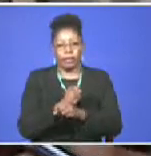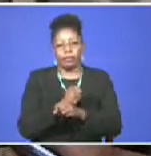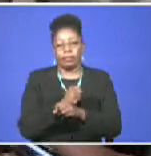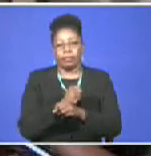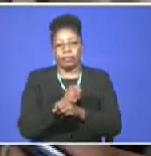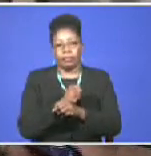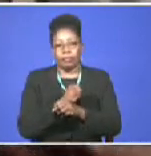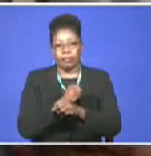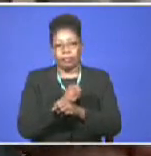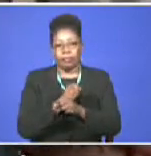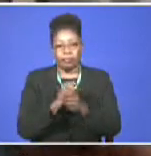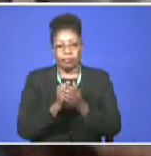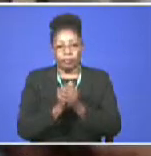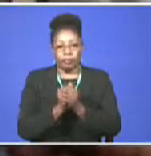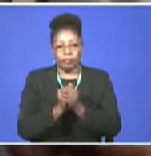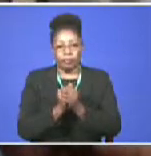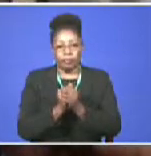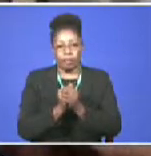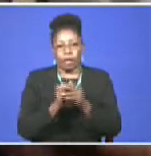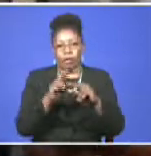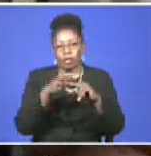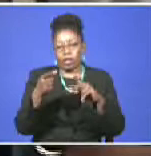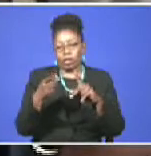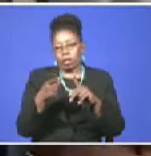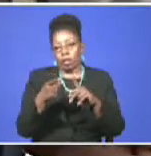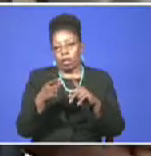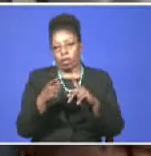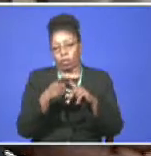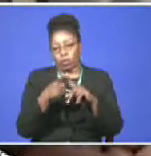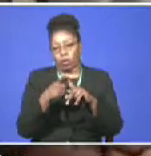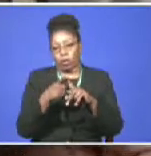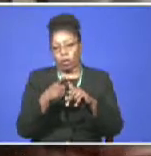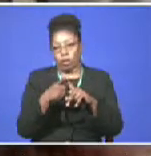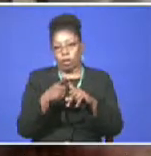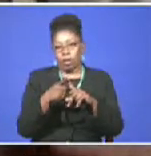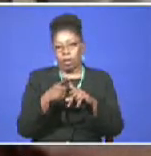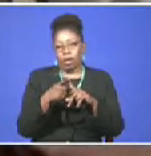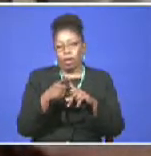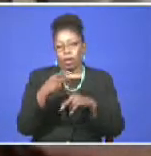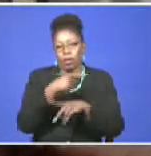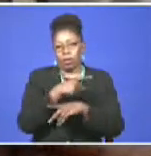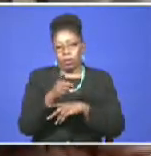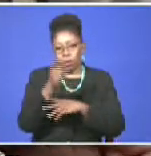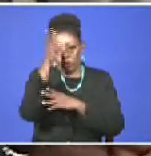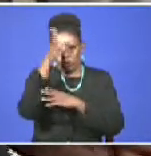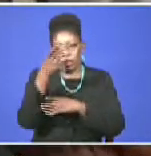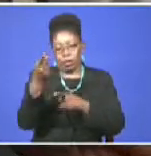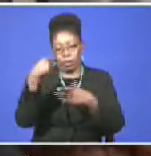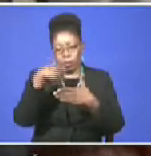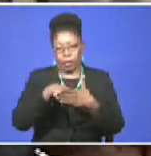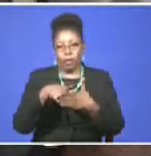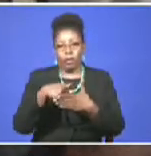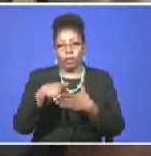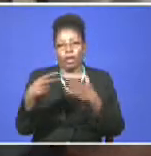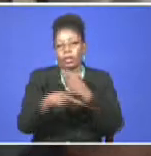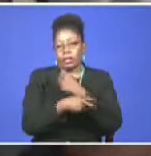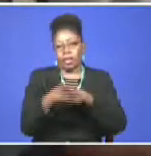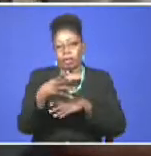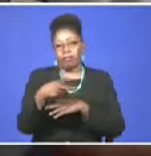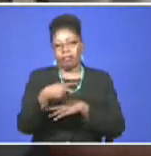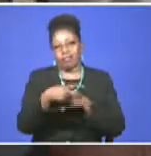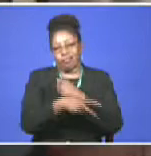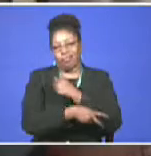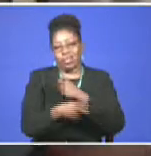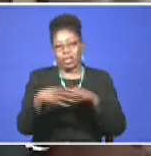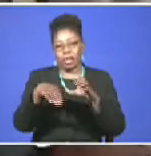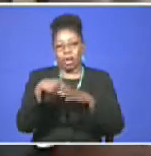to the poaching situation. Of course, it was several months ago we apprehended at one time three